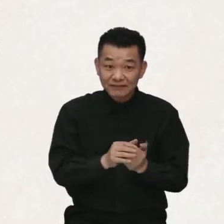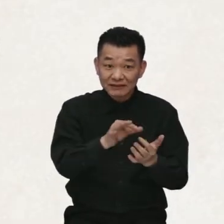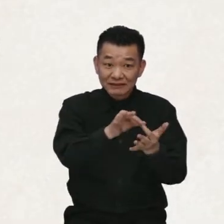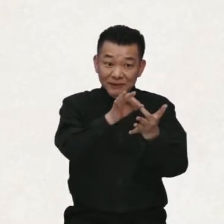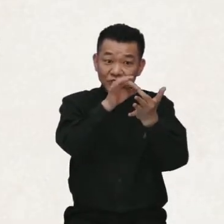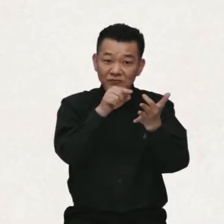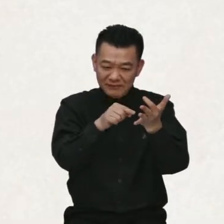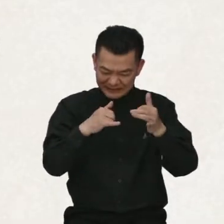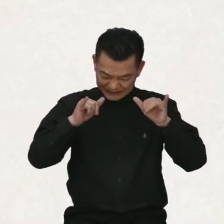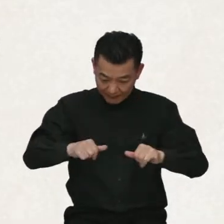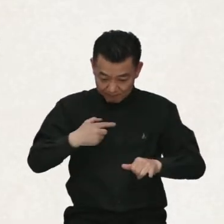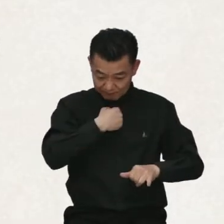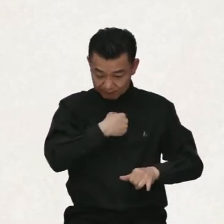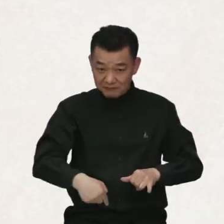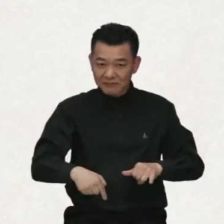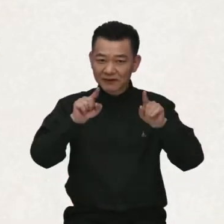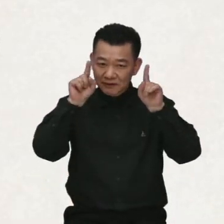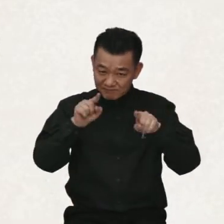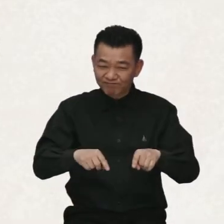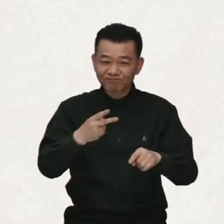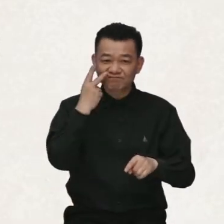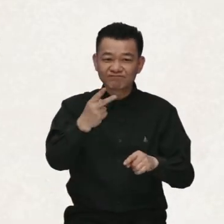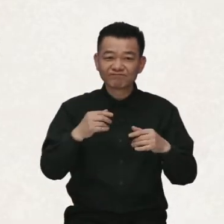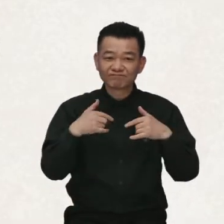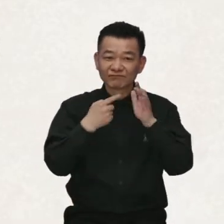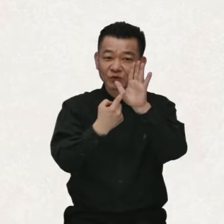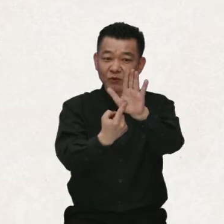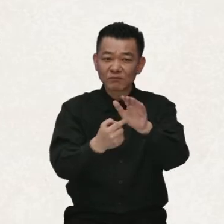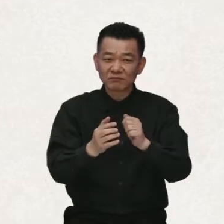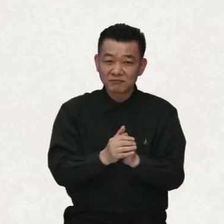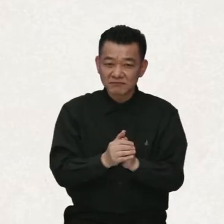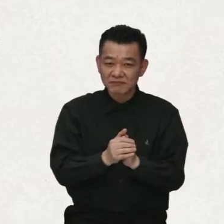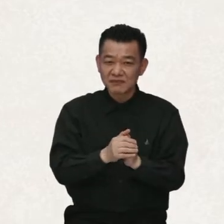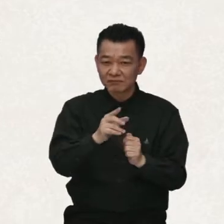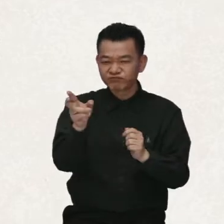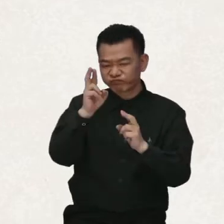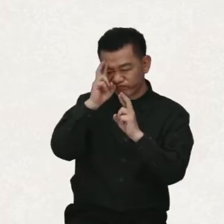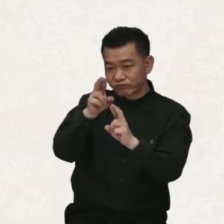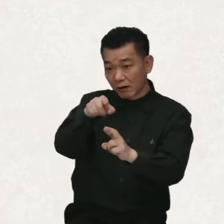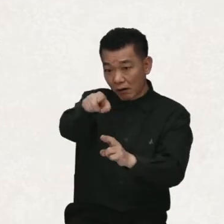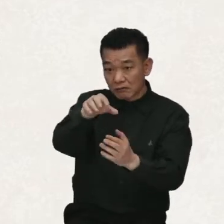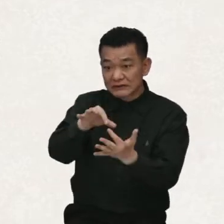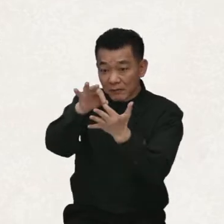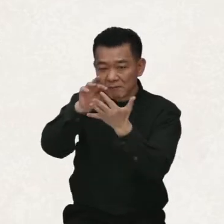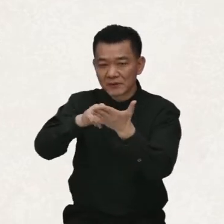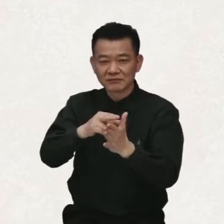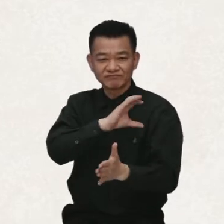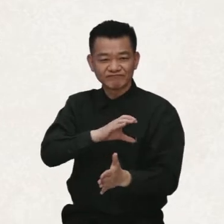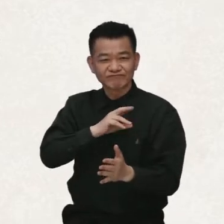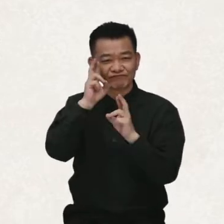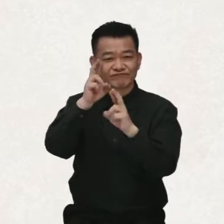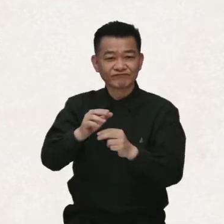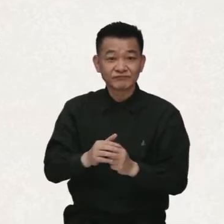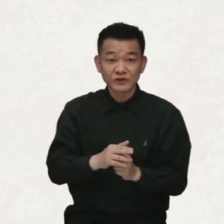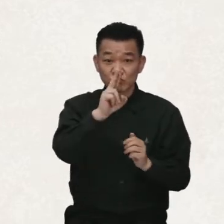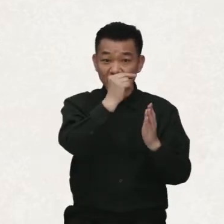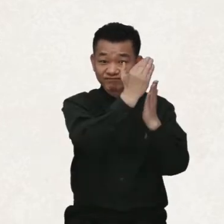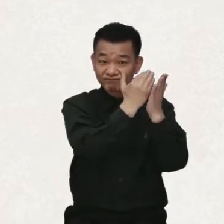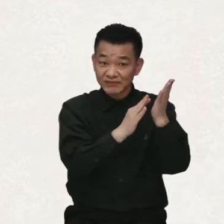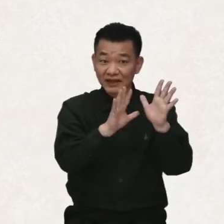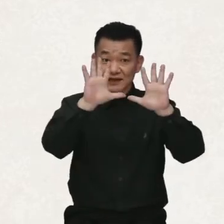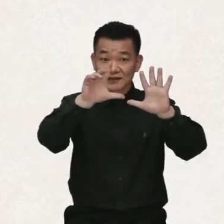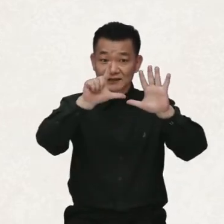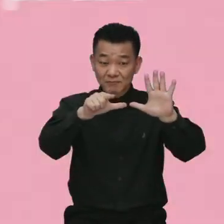Integrity means that we should accept ourselves for who we are and should be respected by others as well. In the